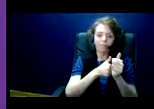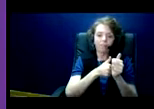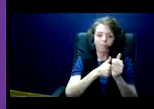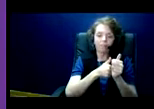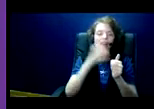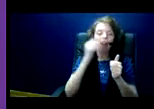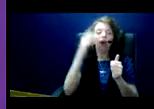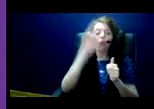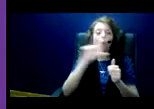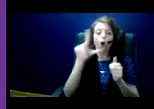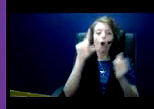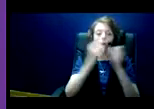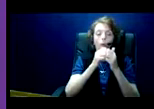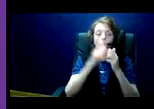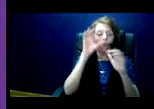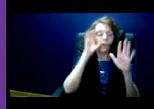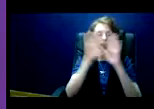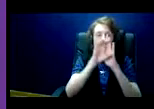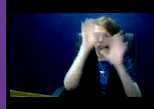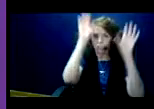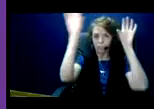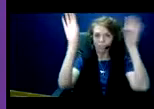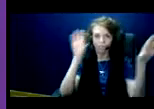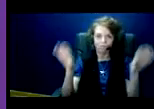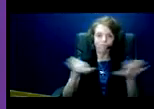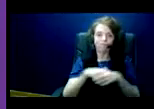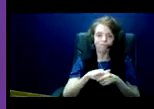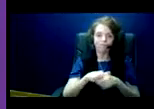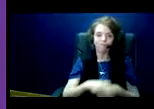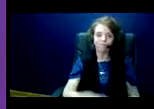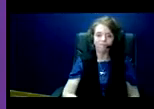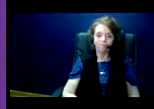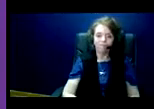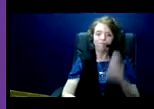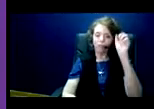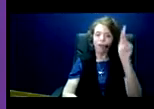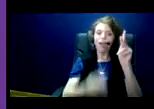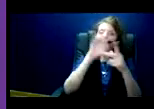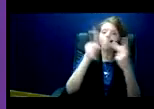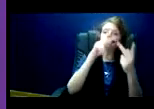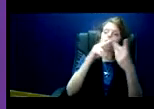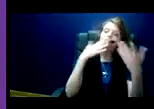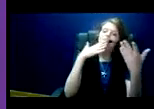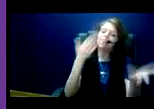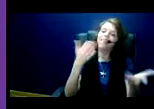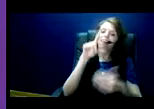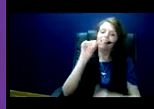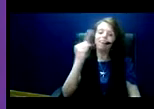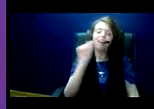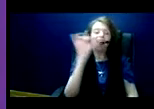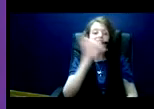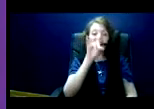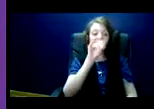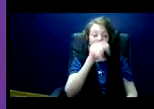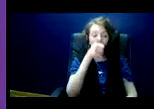wall where there's picture frames on the shelf. Perfect. Thanks, Thank you. Linda. You're welcome. As Linda mentioned, she's an